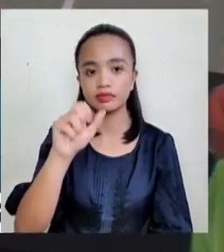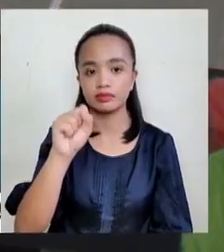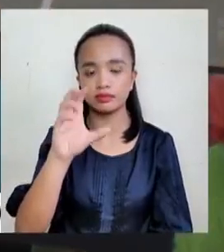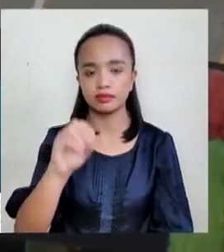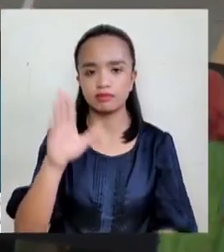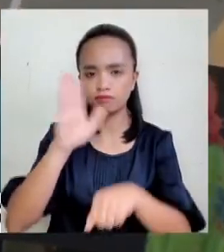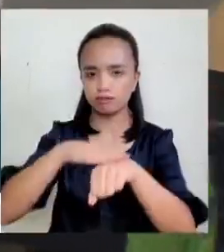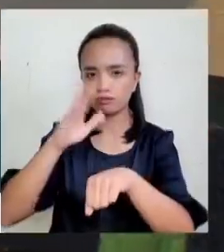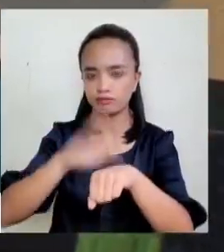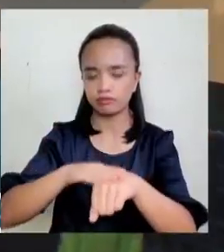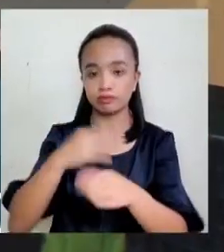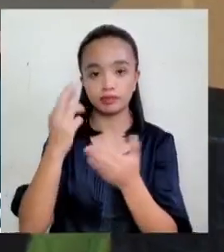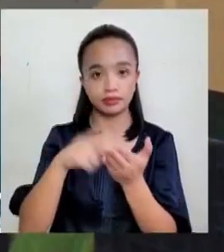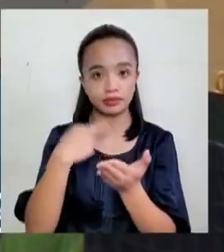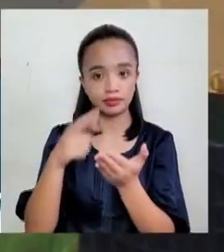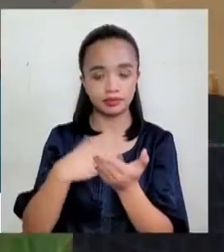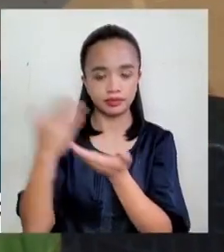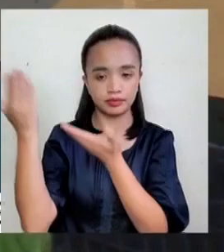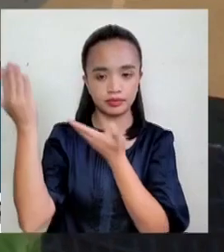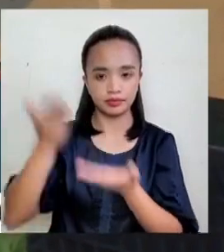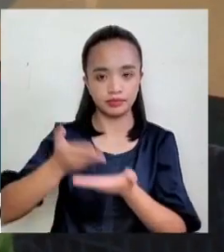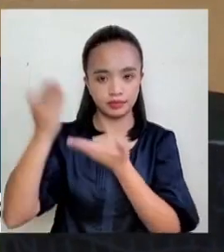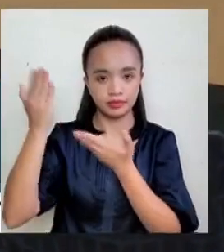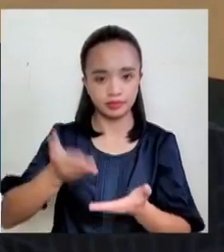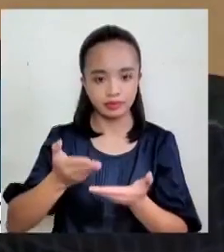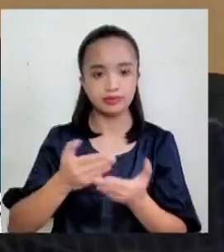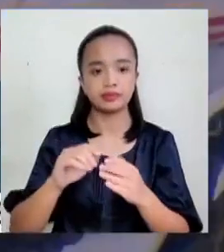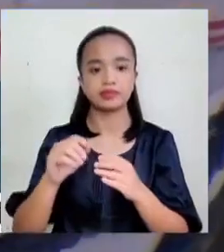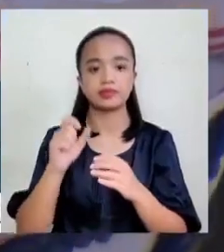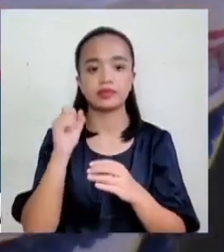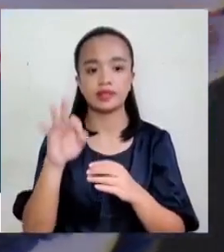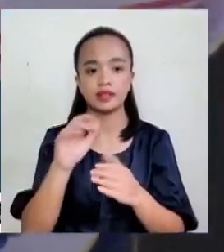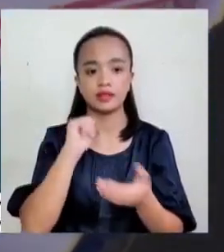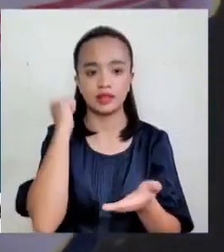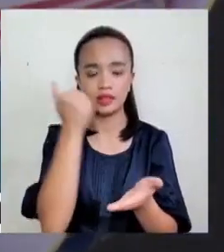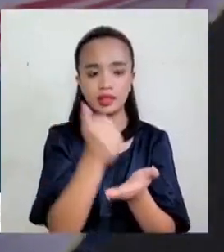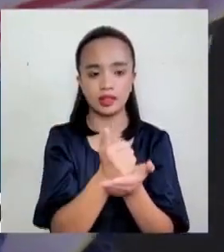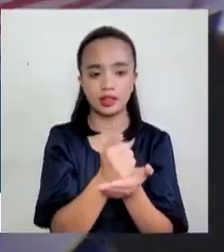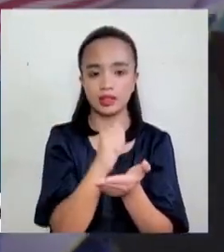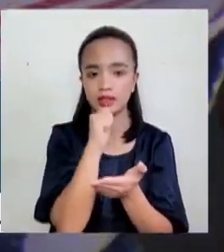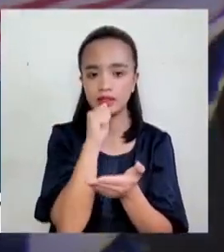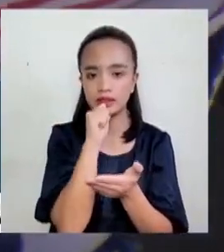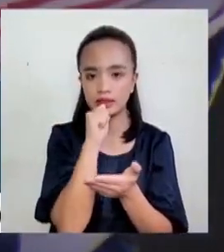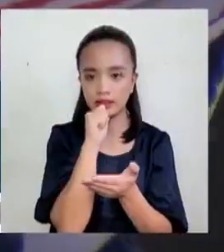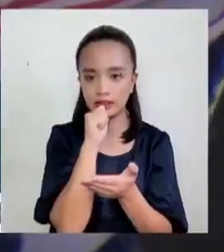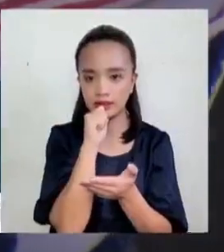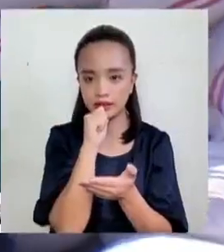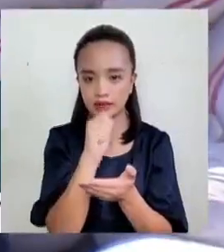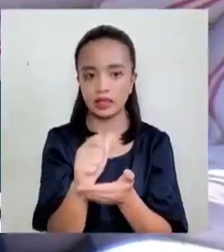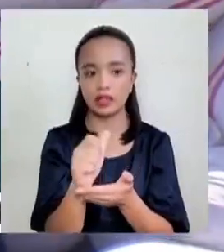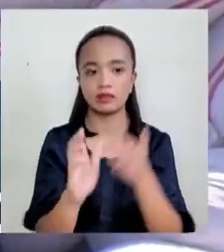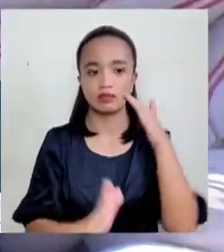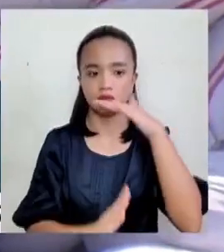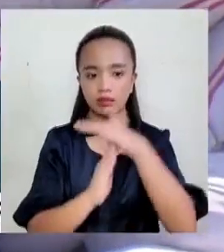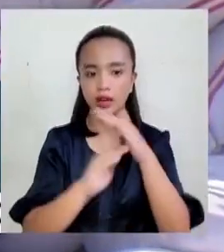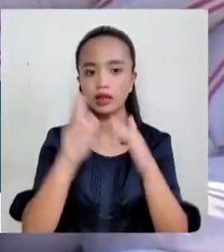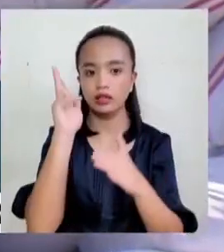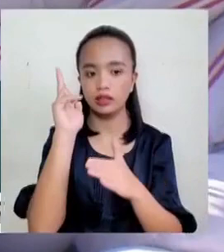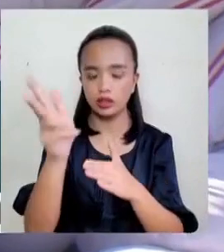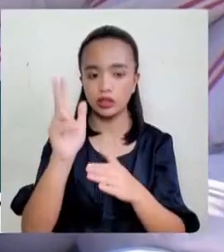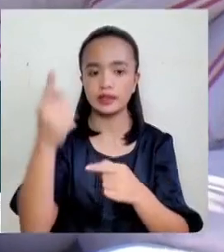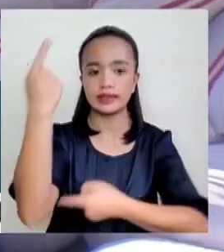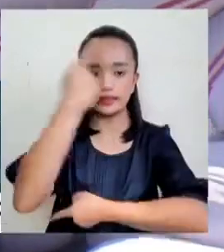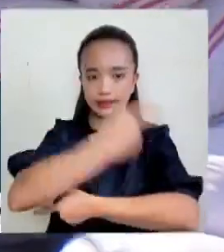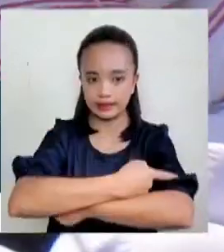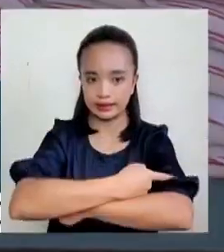their import clearances will be forfeited if their approved volume will not reach the country in 30 days. He said there's 1